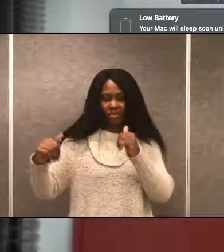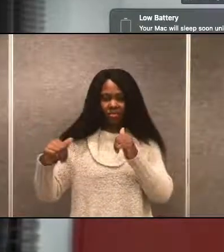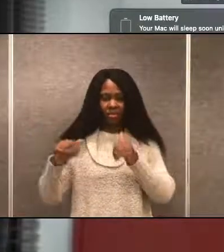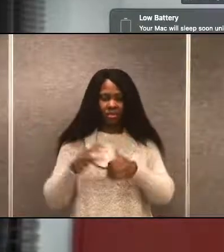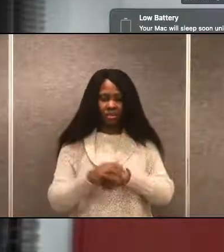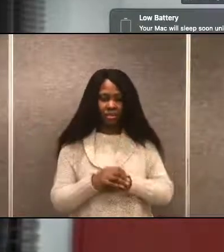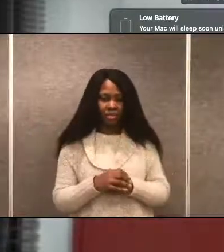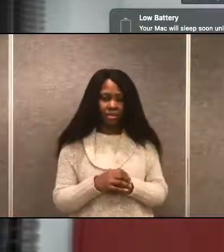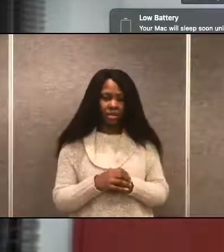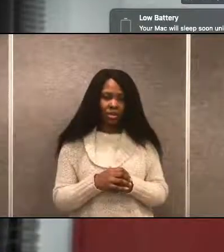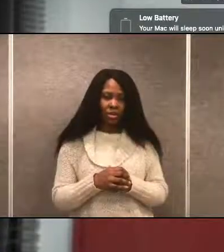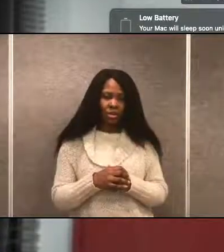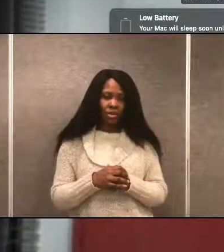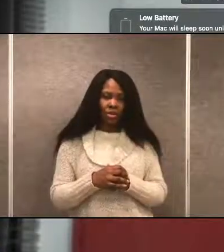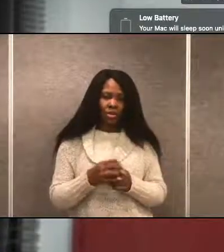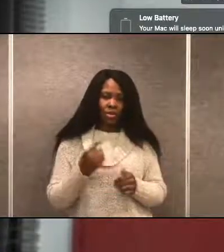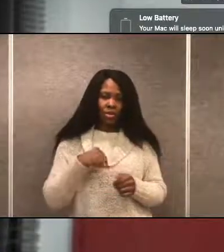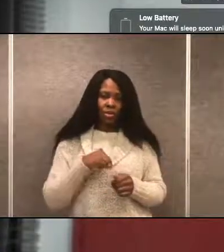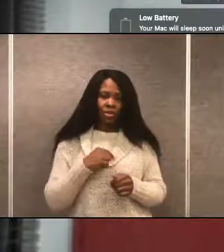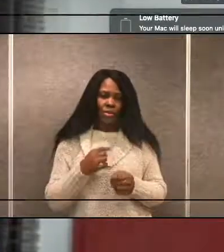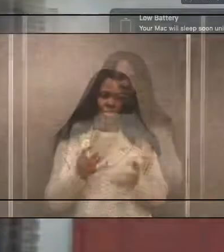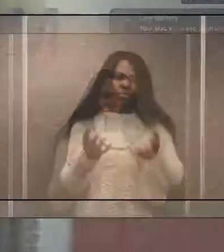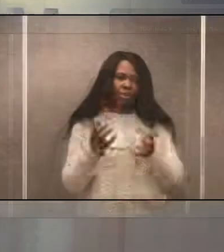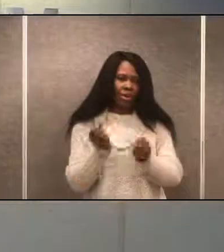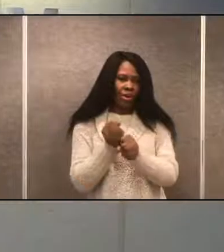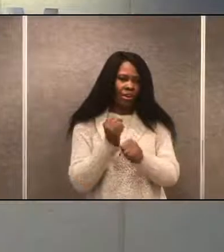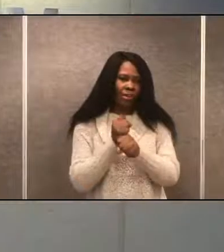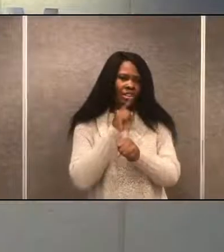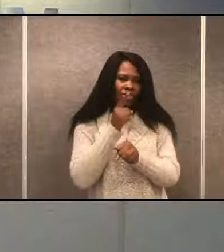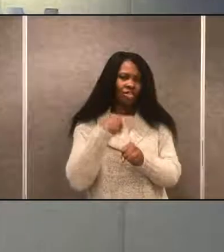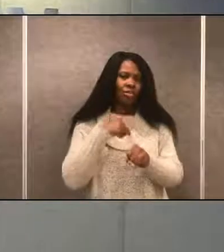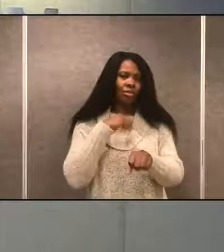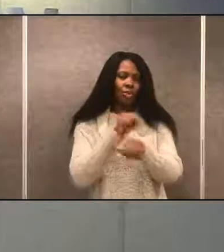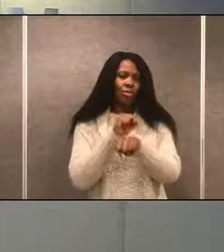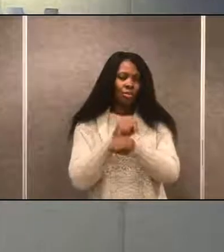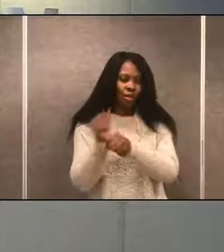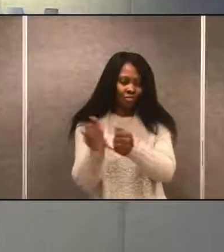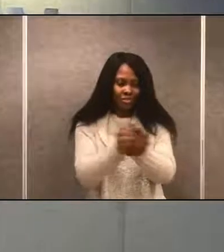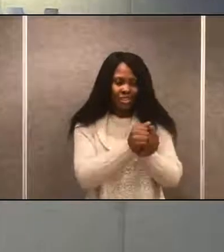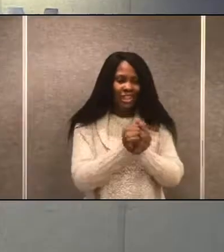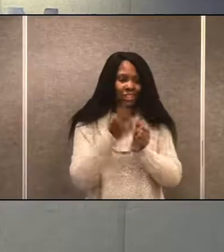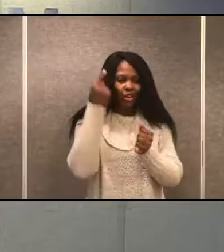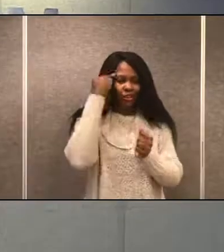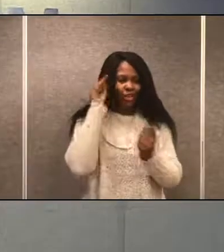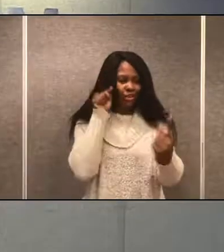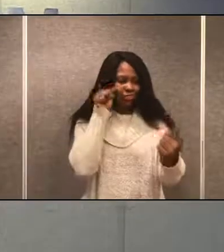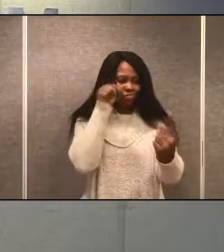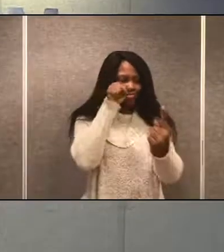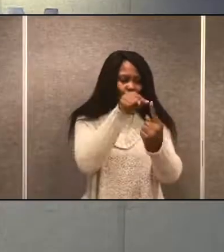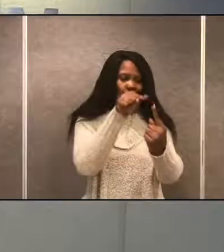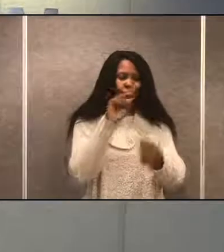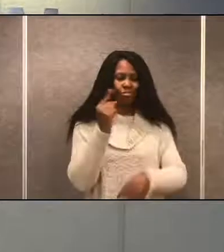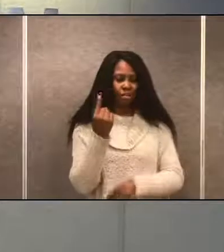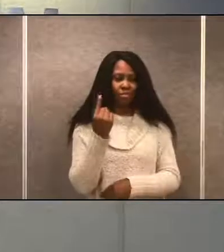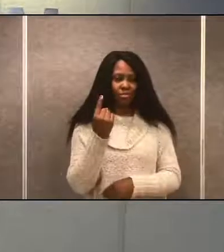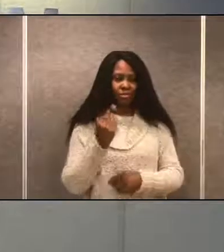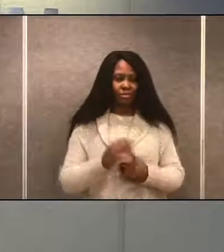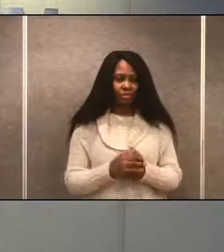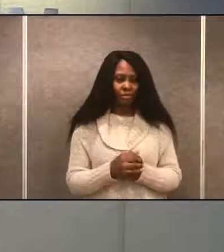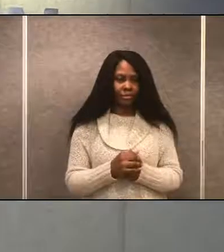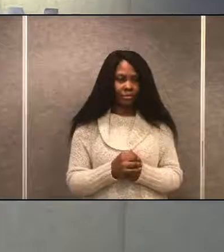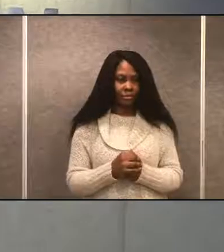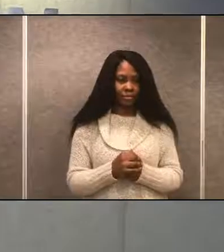sure that we're trying to work together for a common goal. Yes, listen, you couldn't have said that no better. I quite